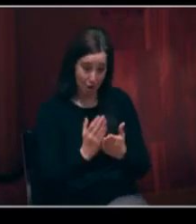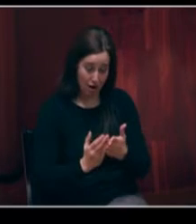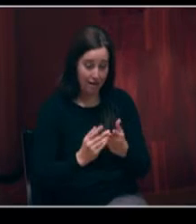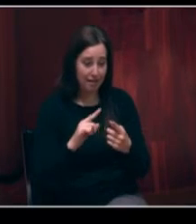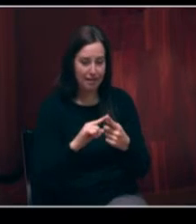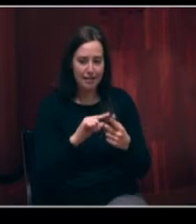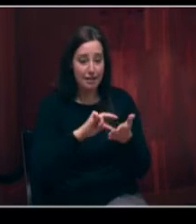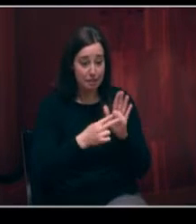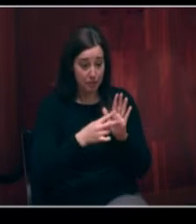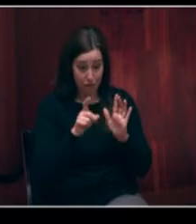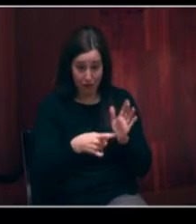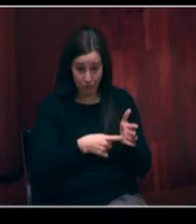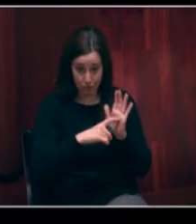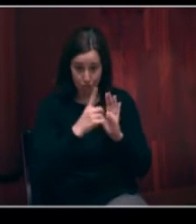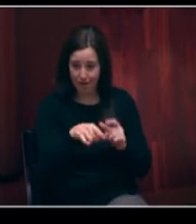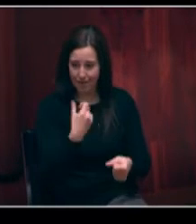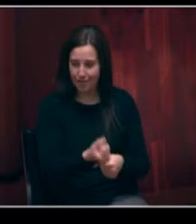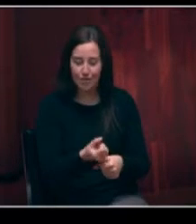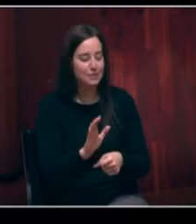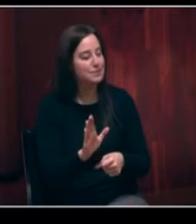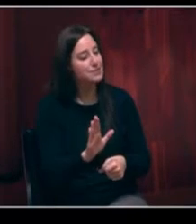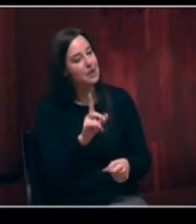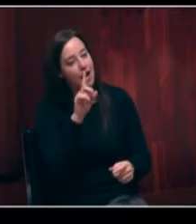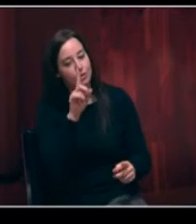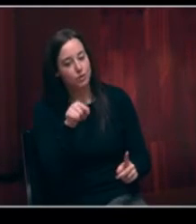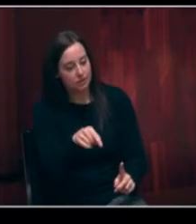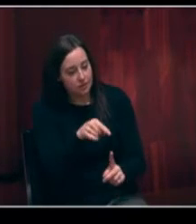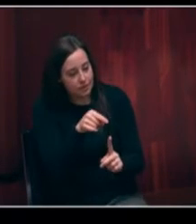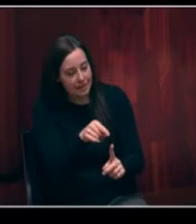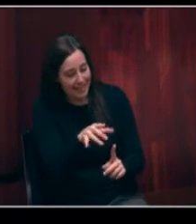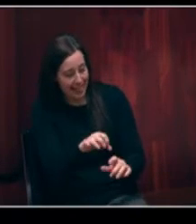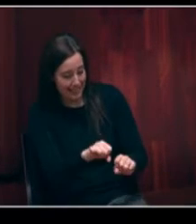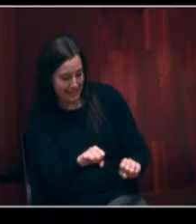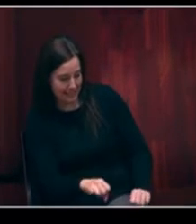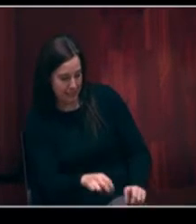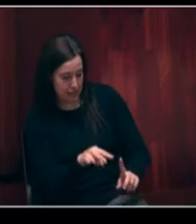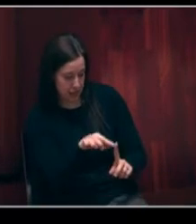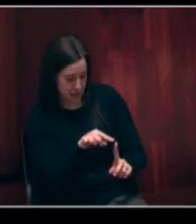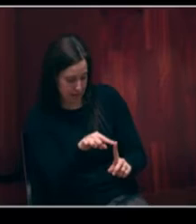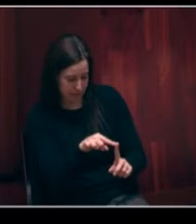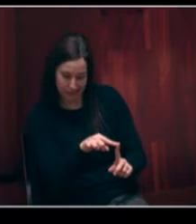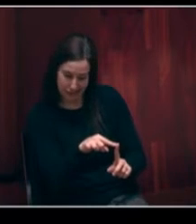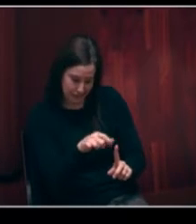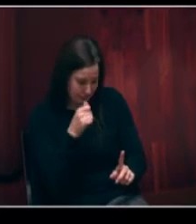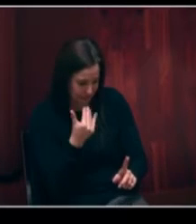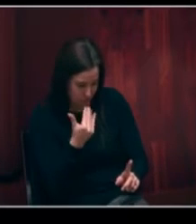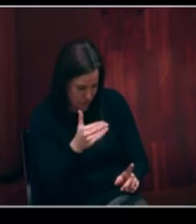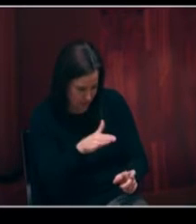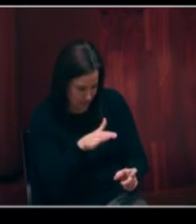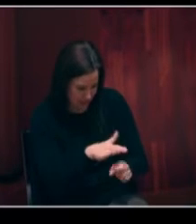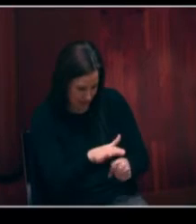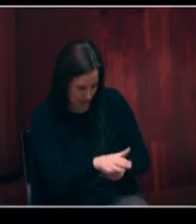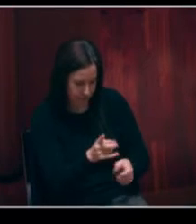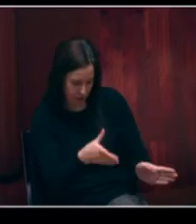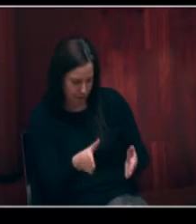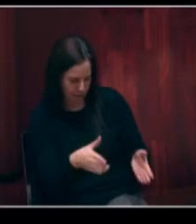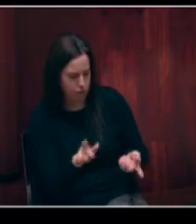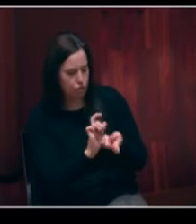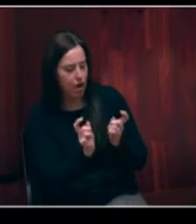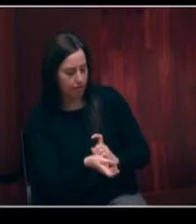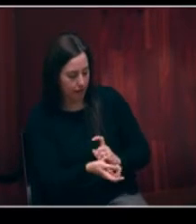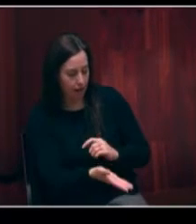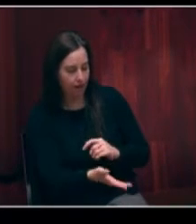it in a year. We're saying that you need to target those systems that fell short of that standard to plan to modify them to that. Now, again, I can't